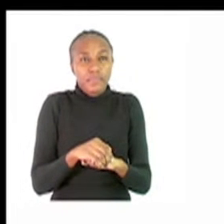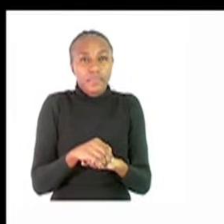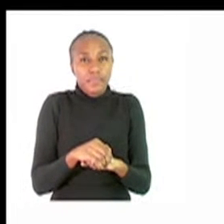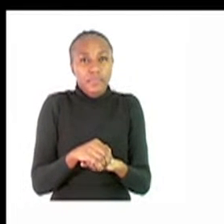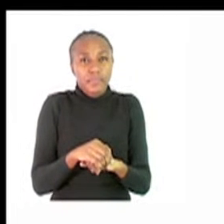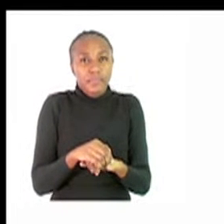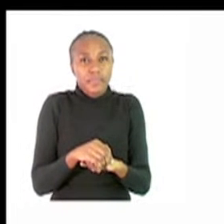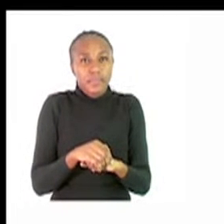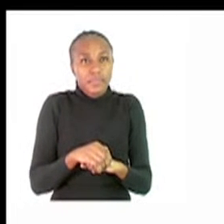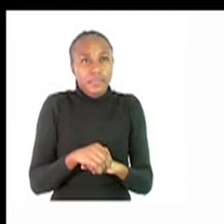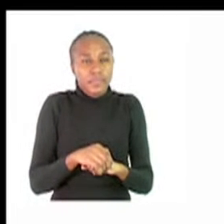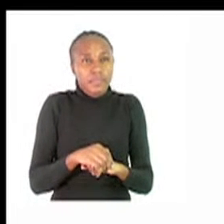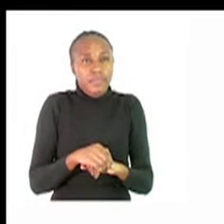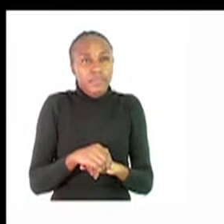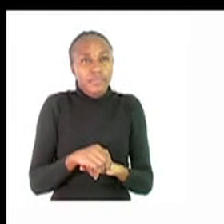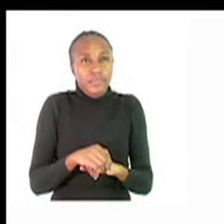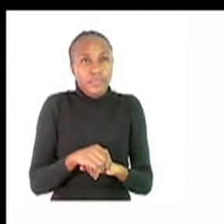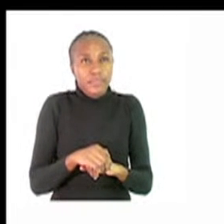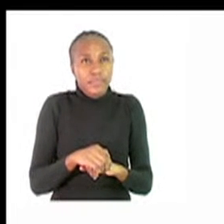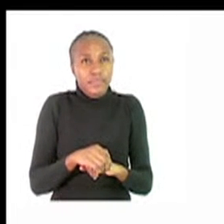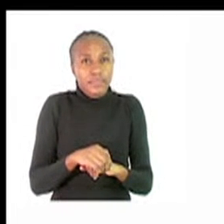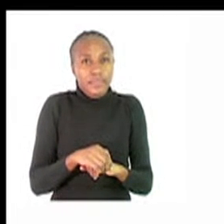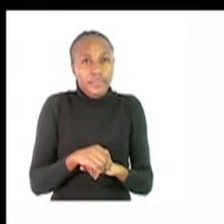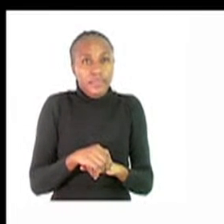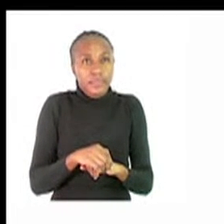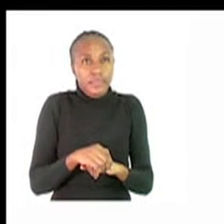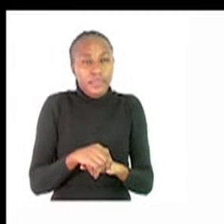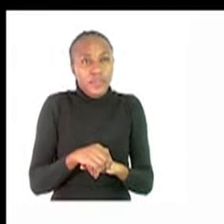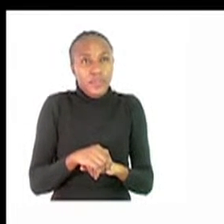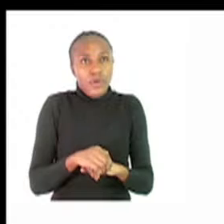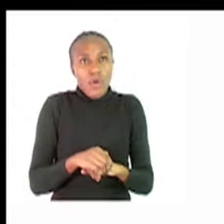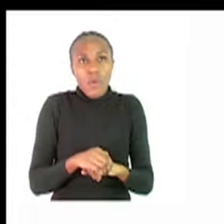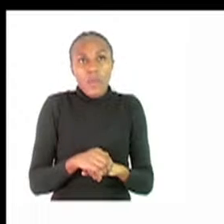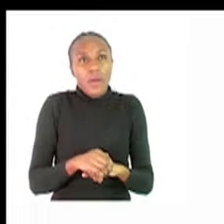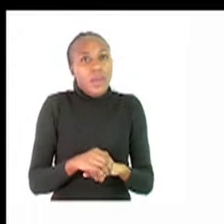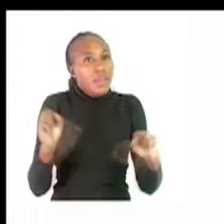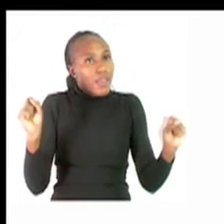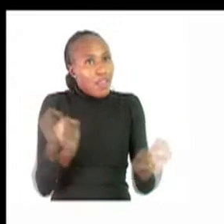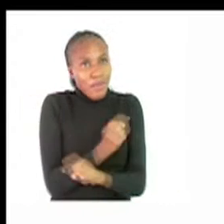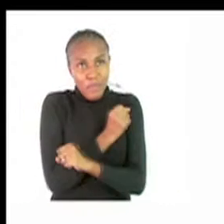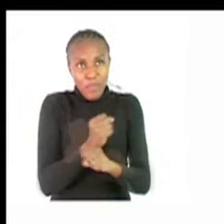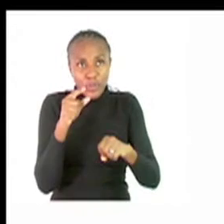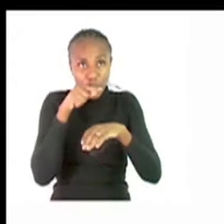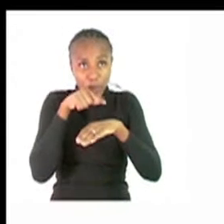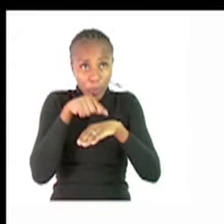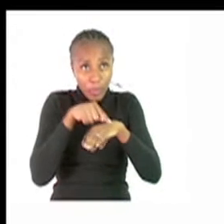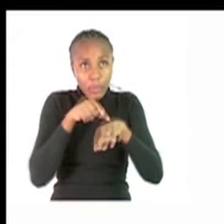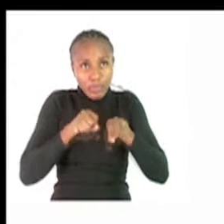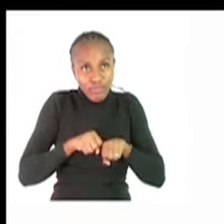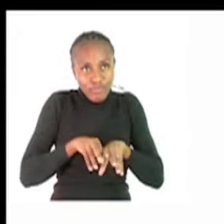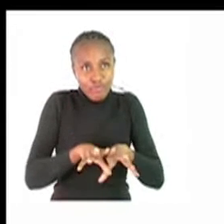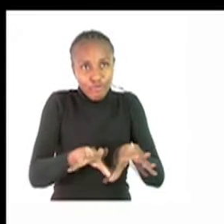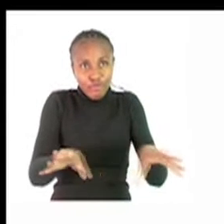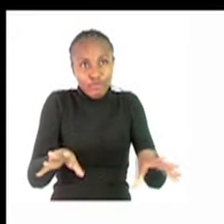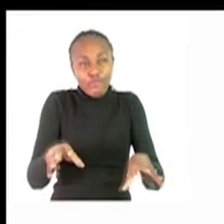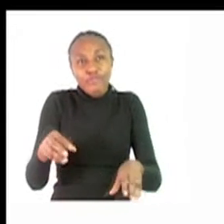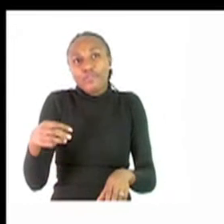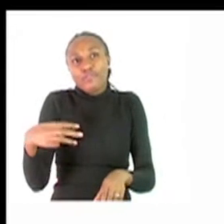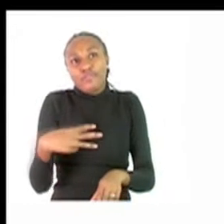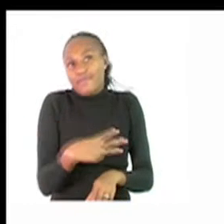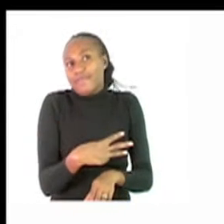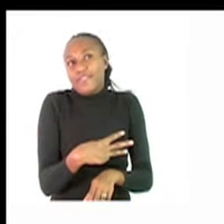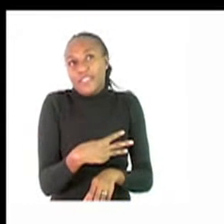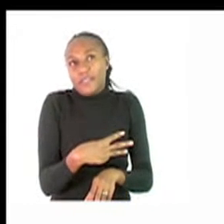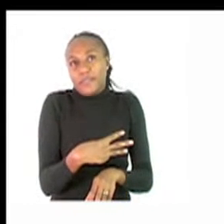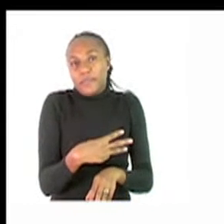and cannot get infected by HIV. Therefore, they cannot transmit HIV virus because it's digested in